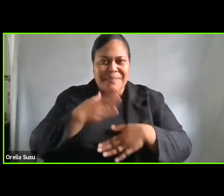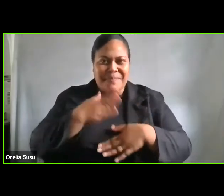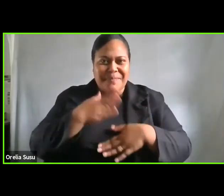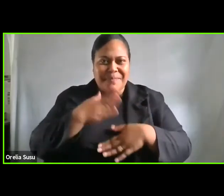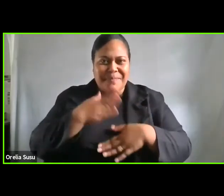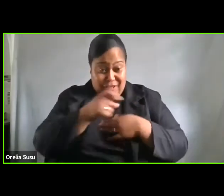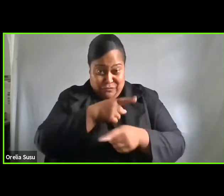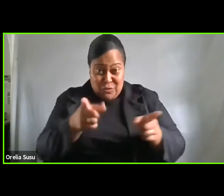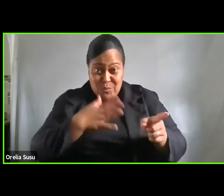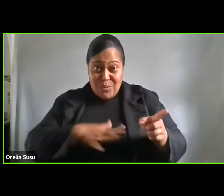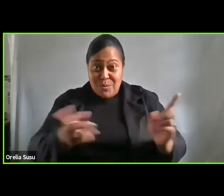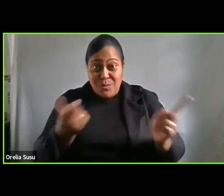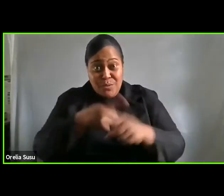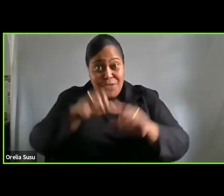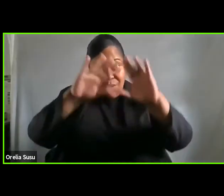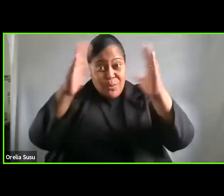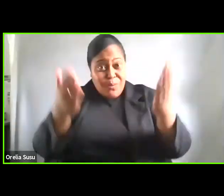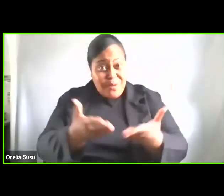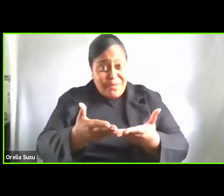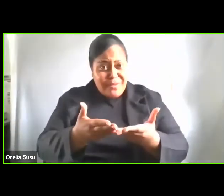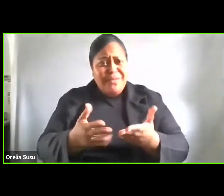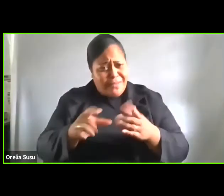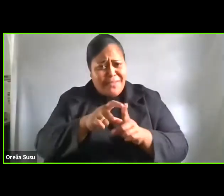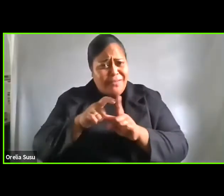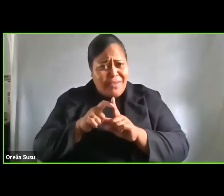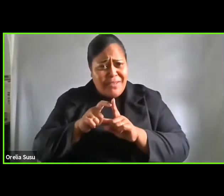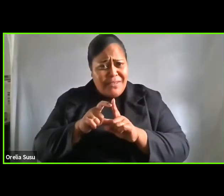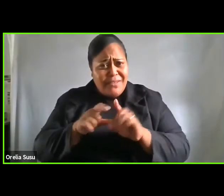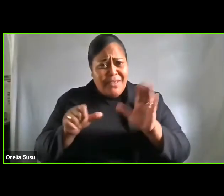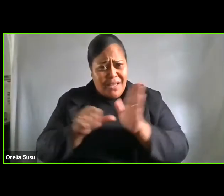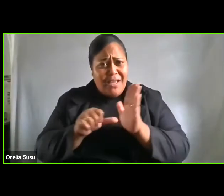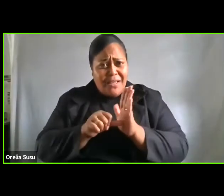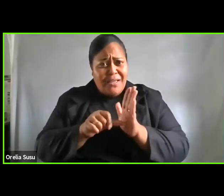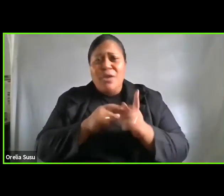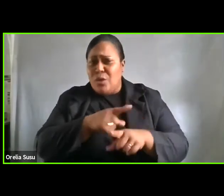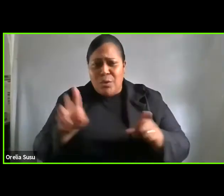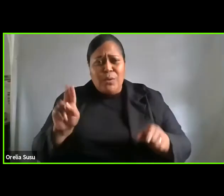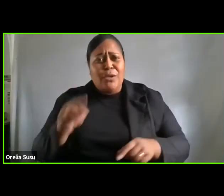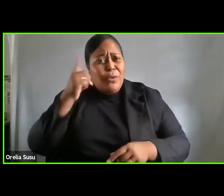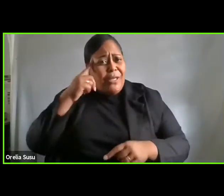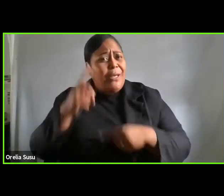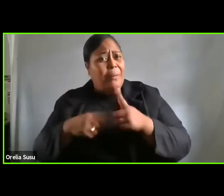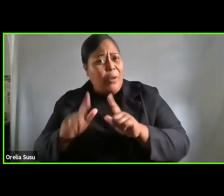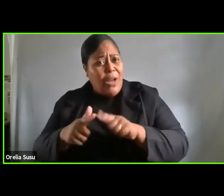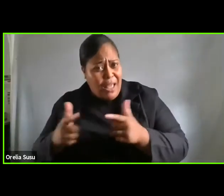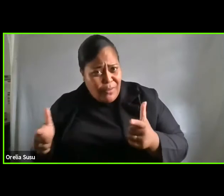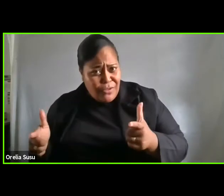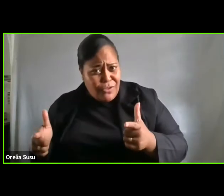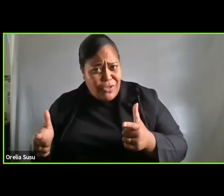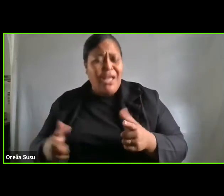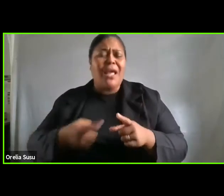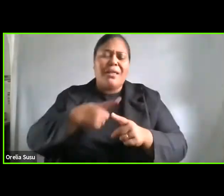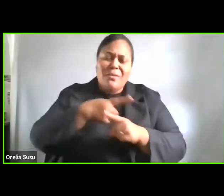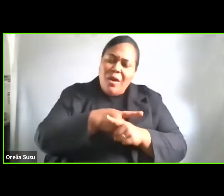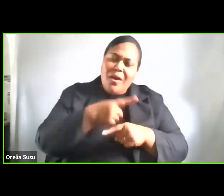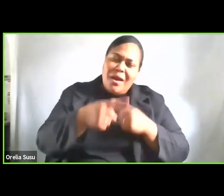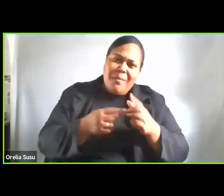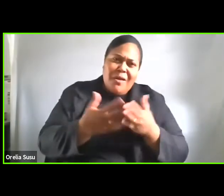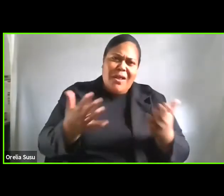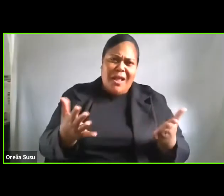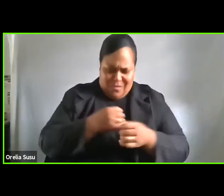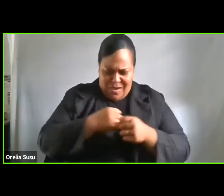it is going to be different difficult and we are going to have to think about language and tools and talking about how our community